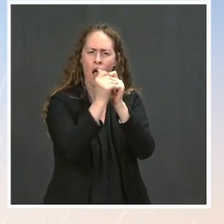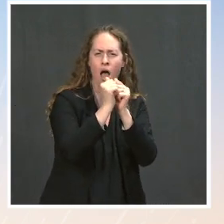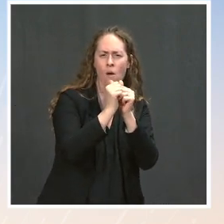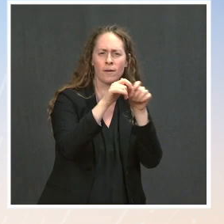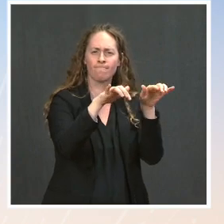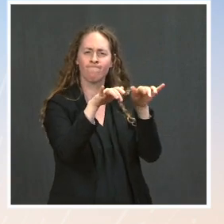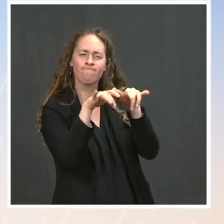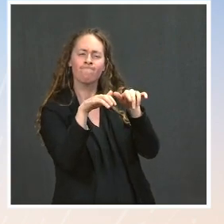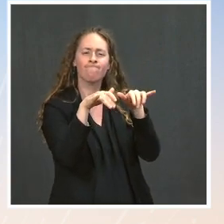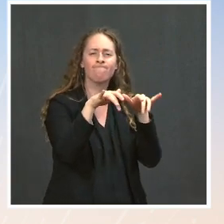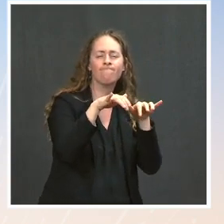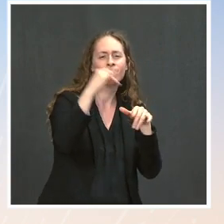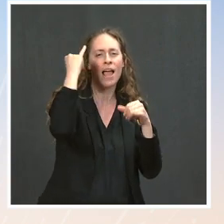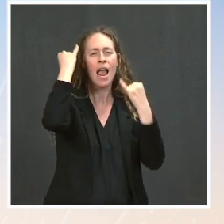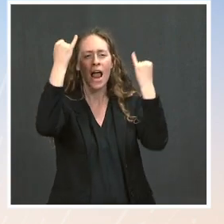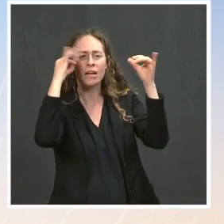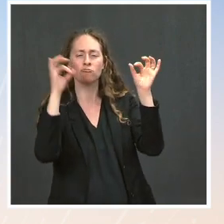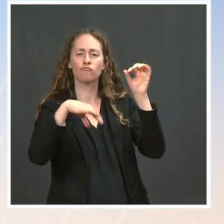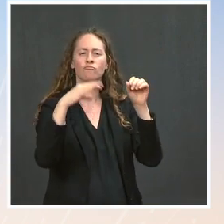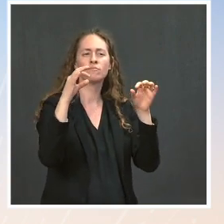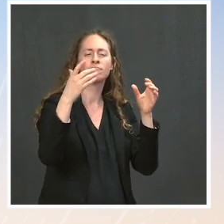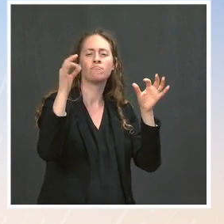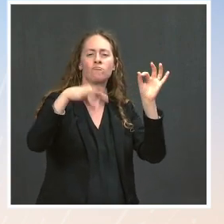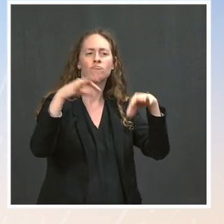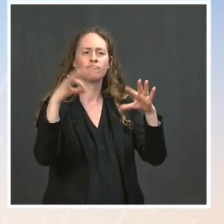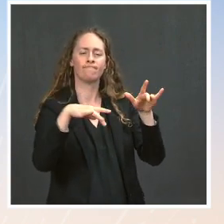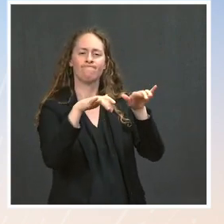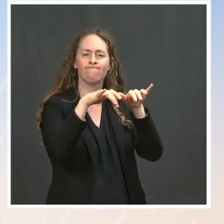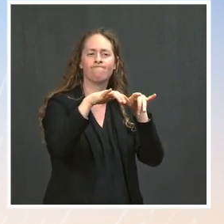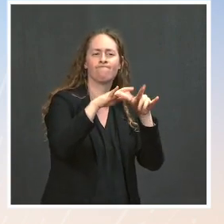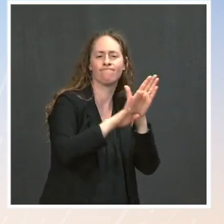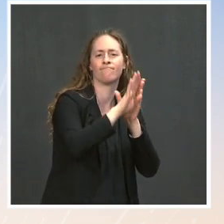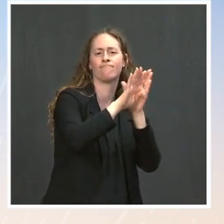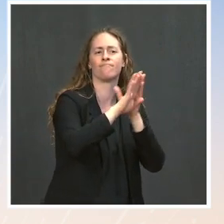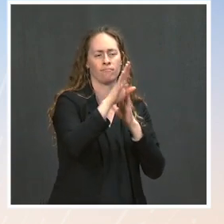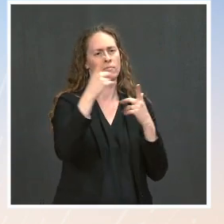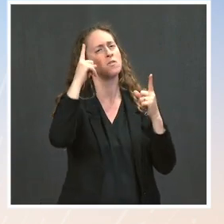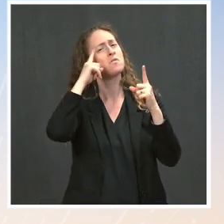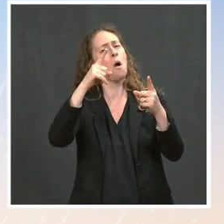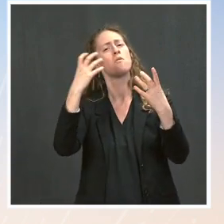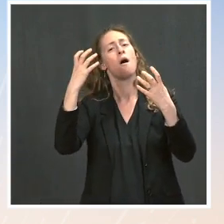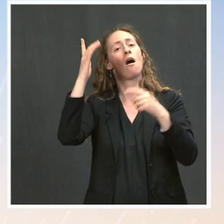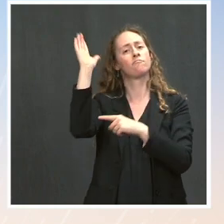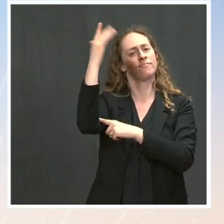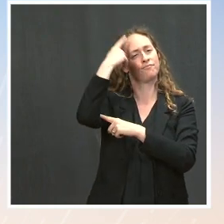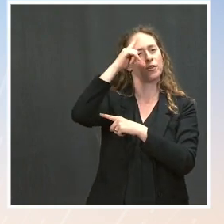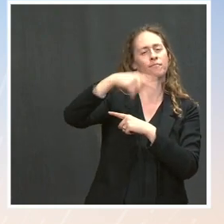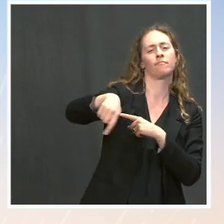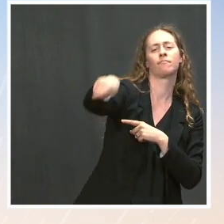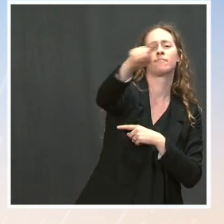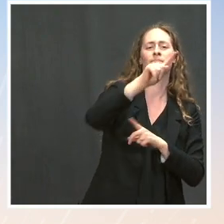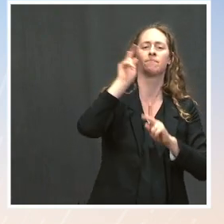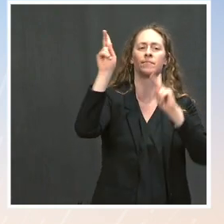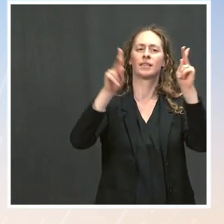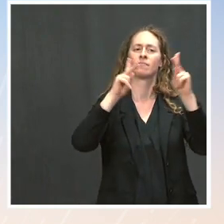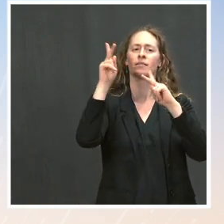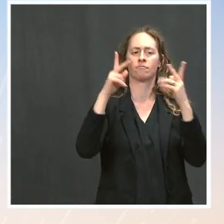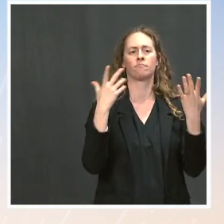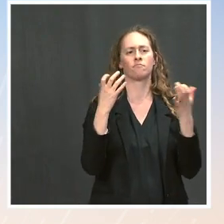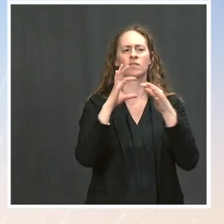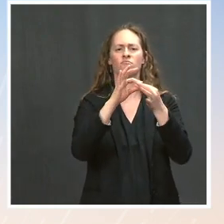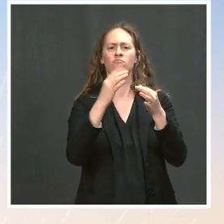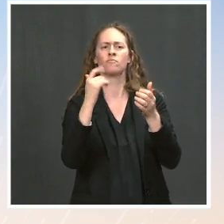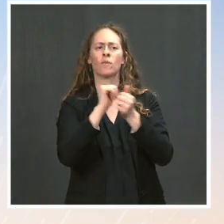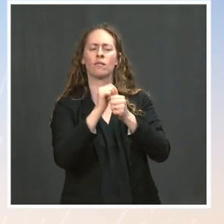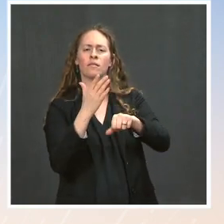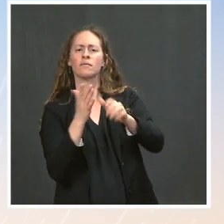about what message he can send directly to the American people about what progress we've been made, but of course, what challenges remain